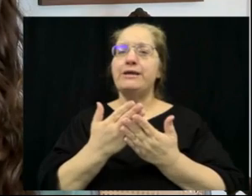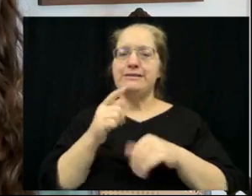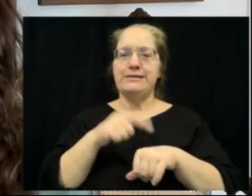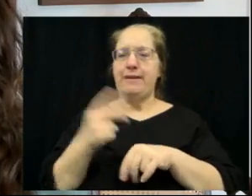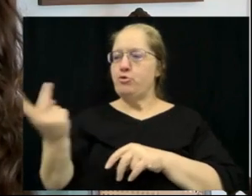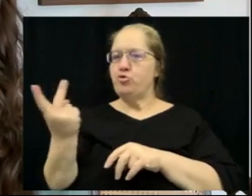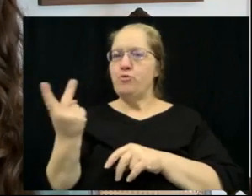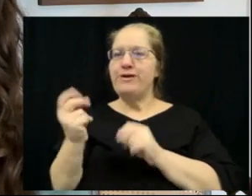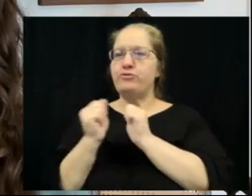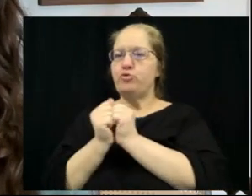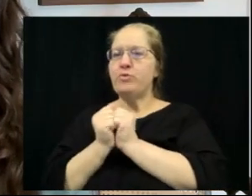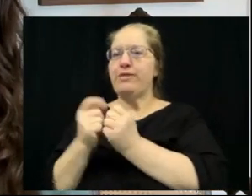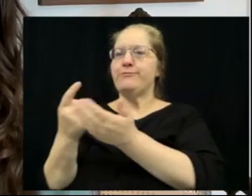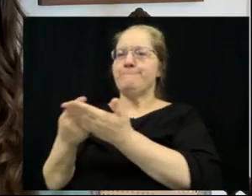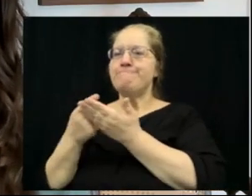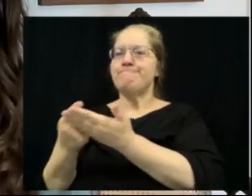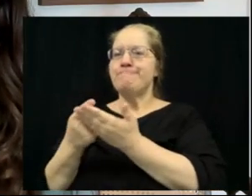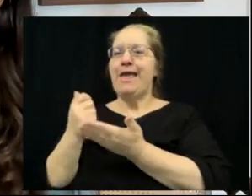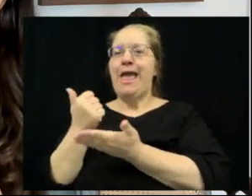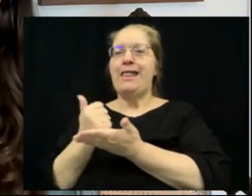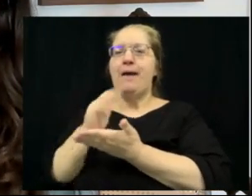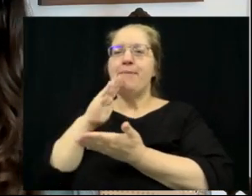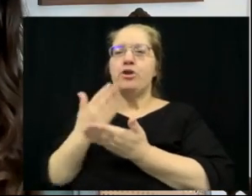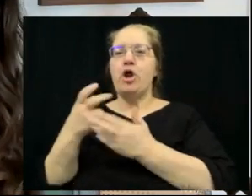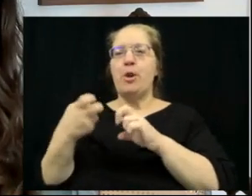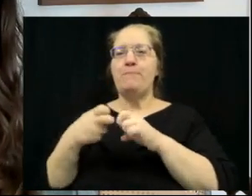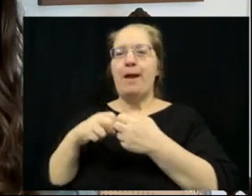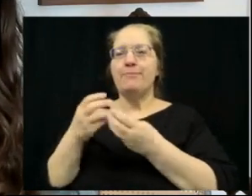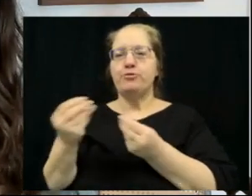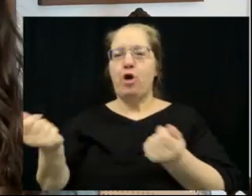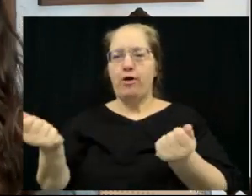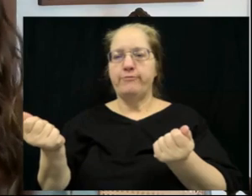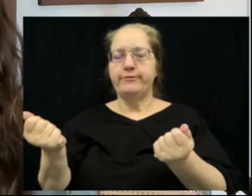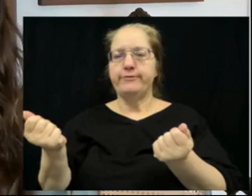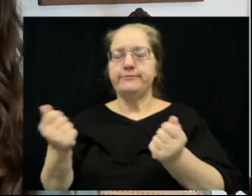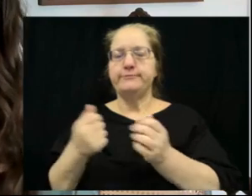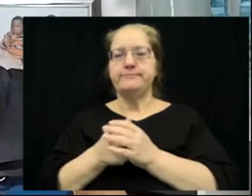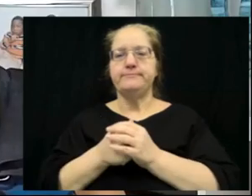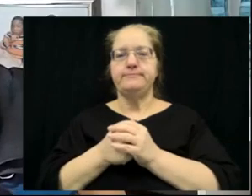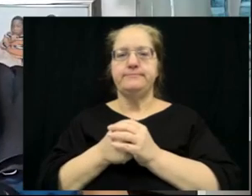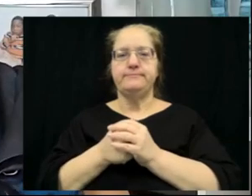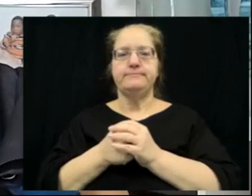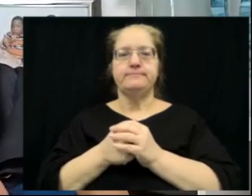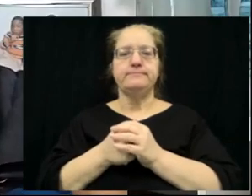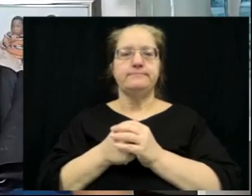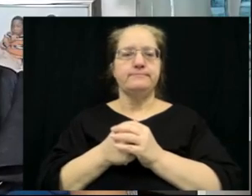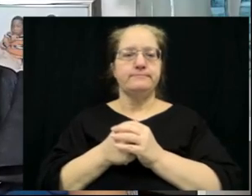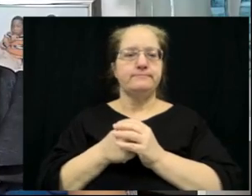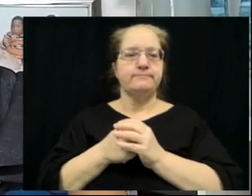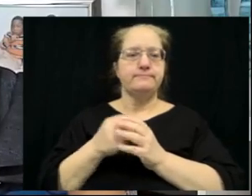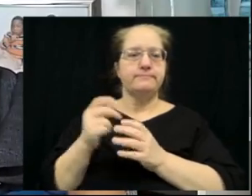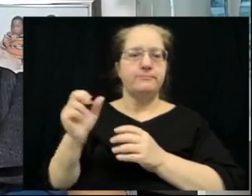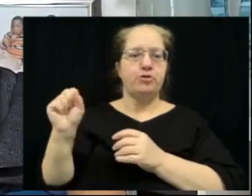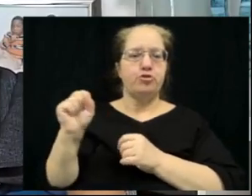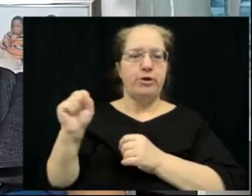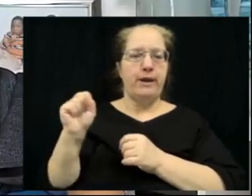as well as helping our daughter problem solve. Sharoya, would you add on to? Yeah. Sure. I think parents,